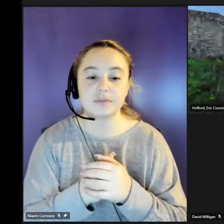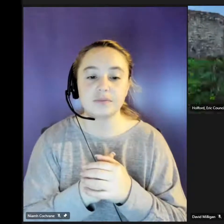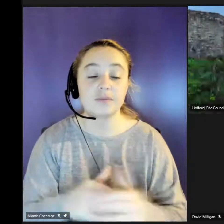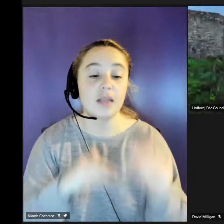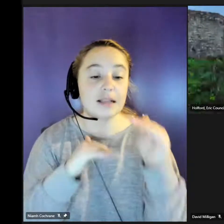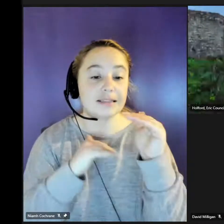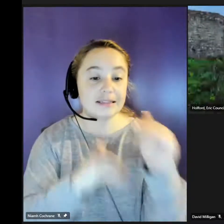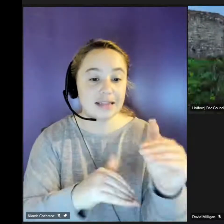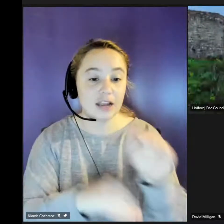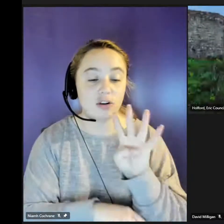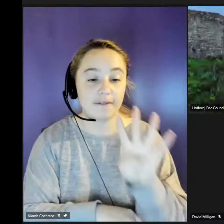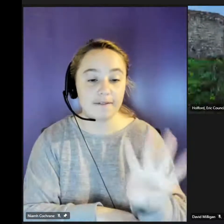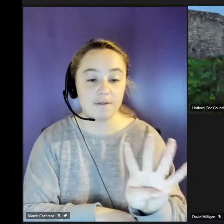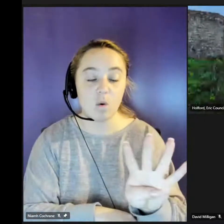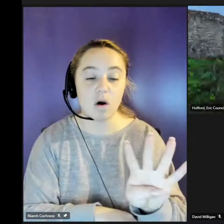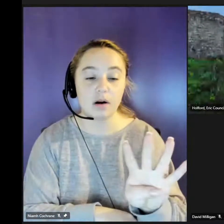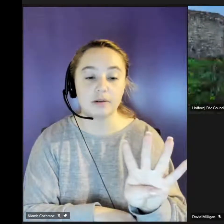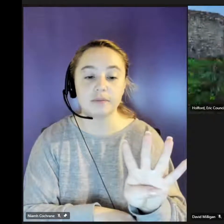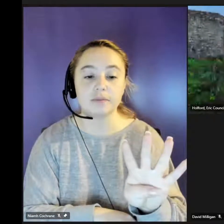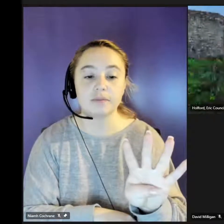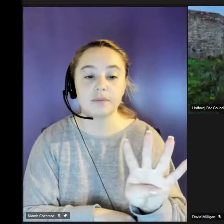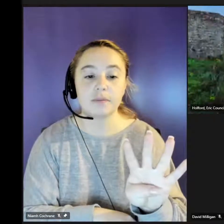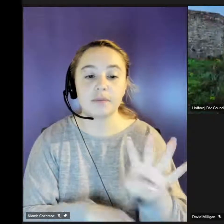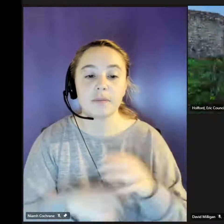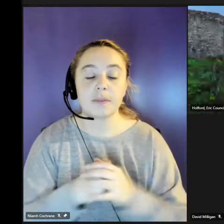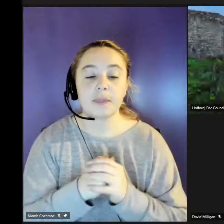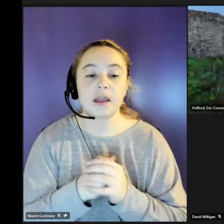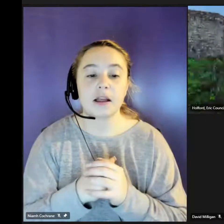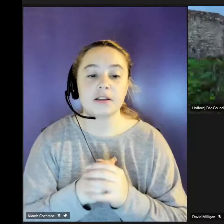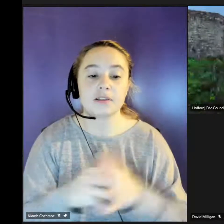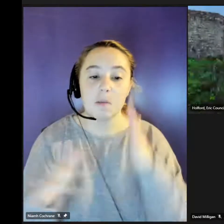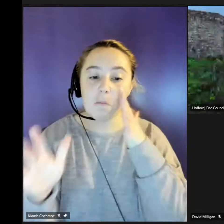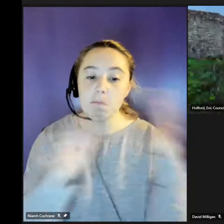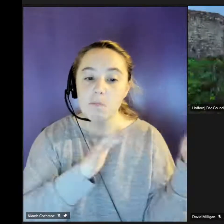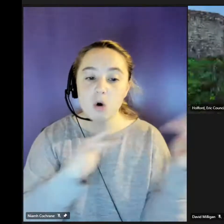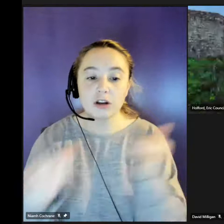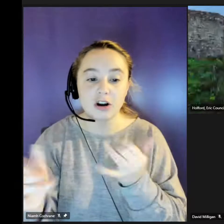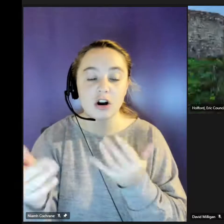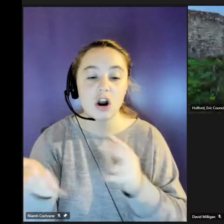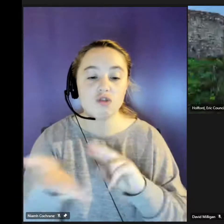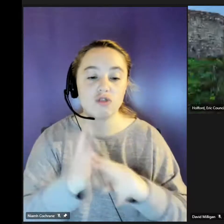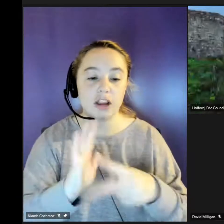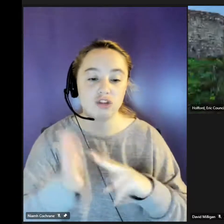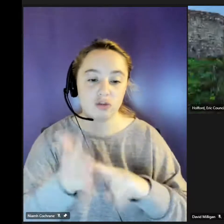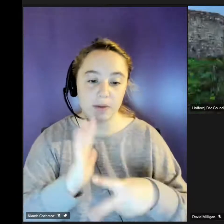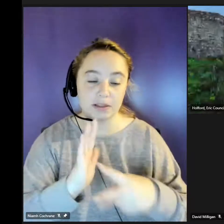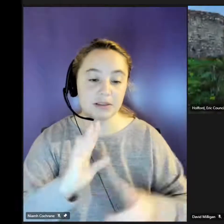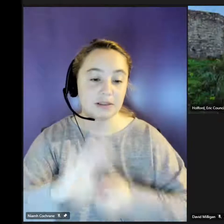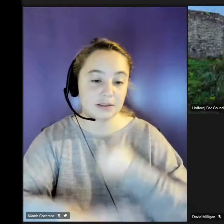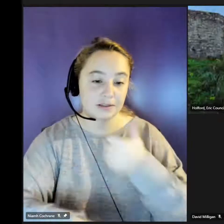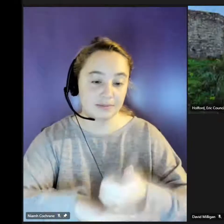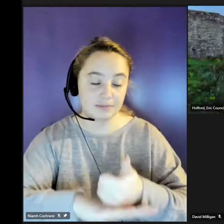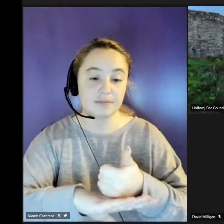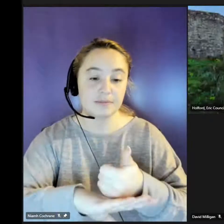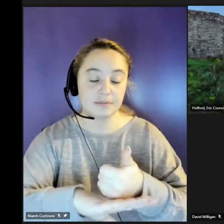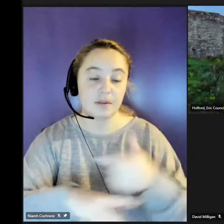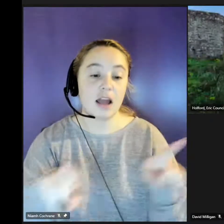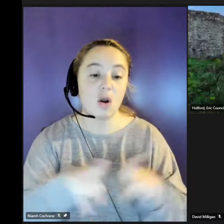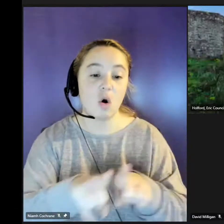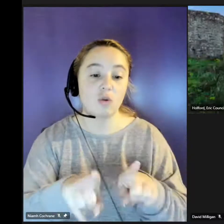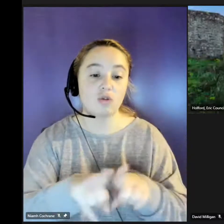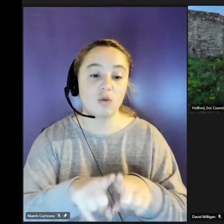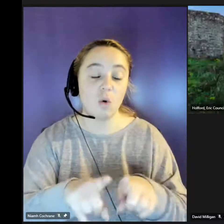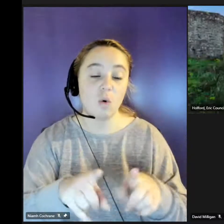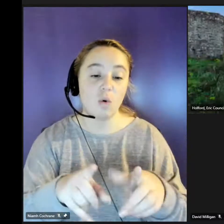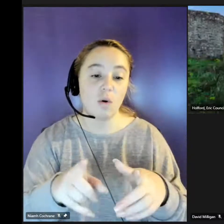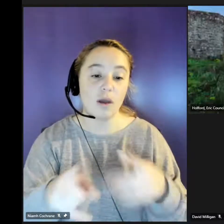Section 4 of the report provides the monitoring arrangements which are in place, and also the findings